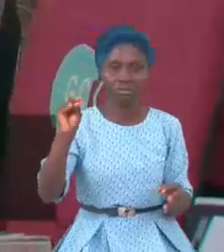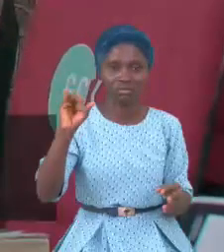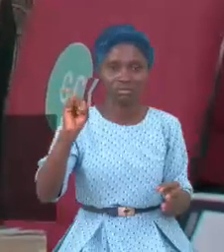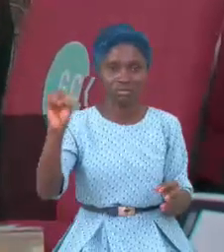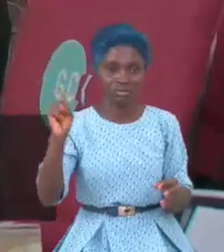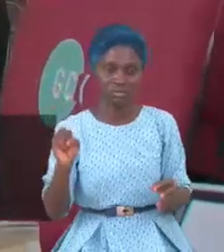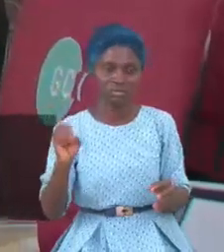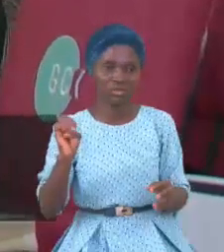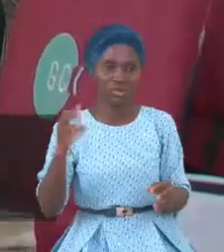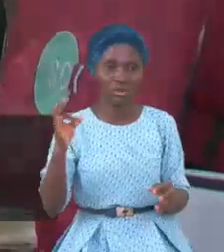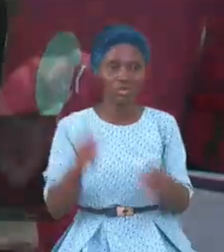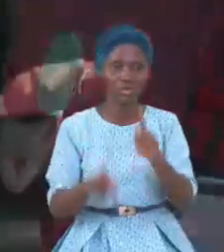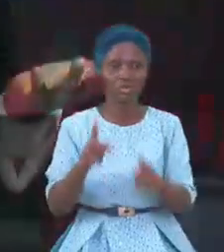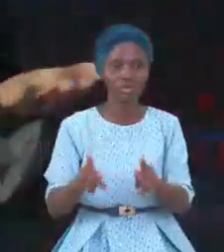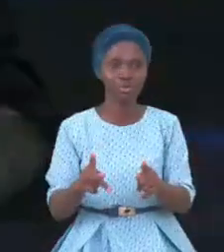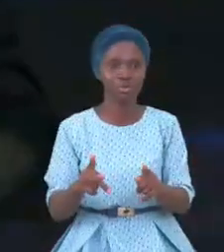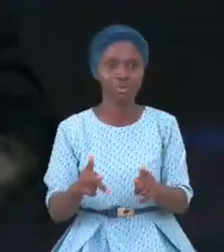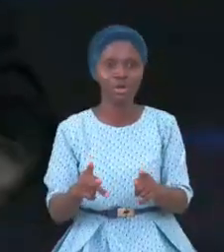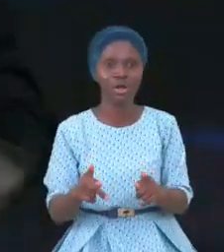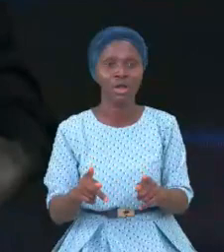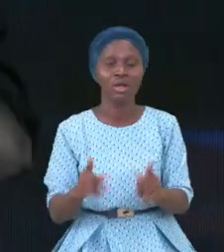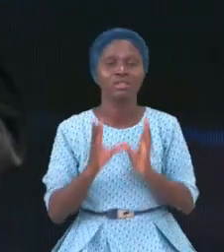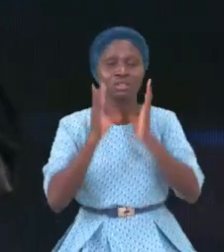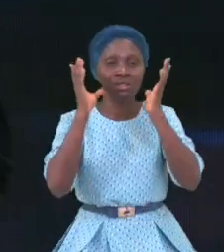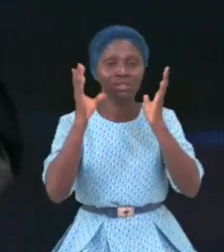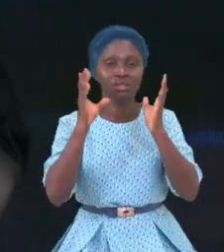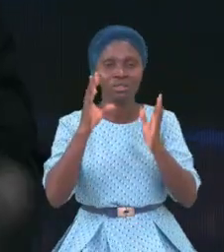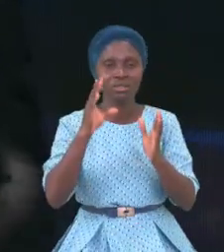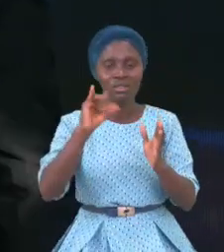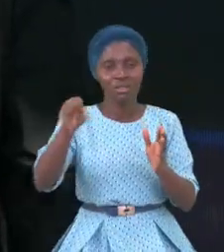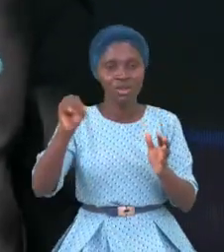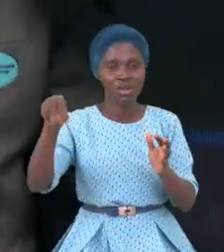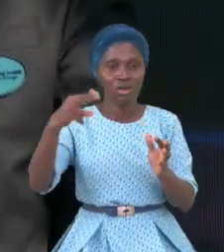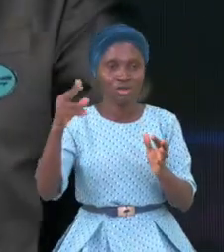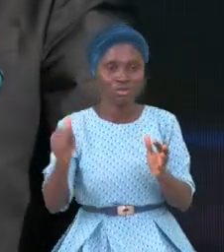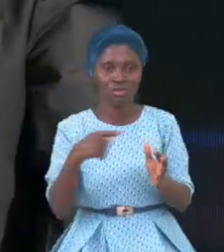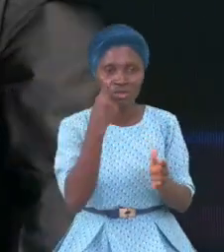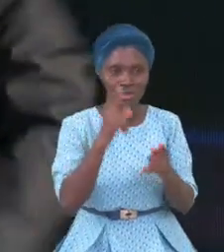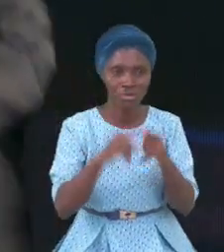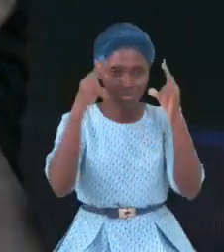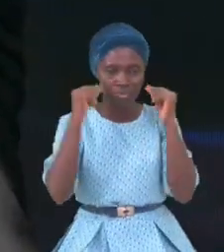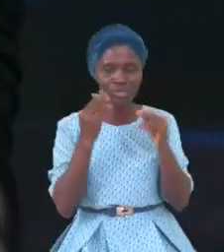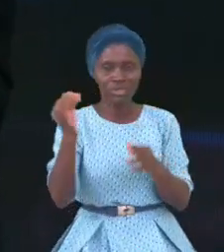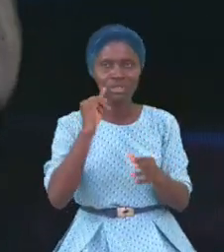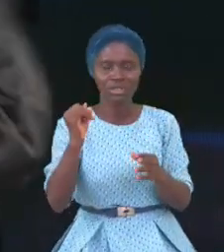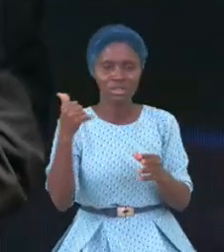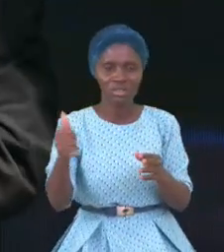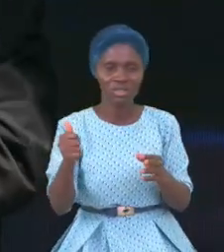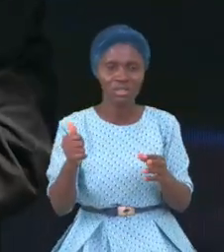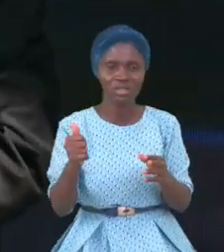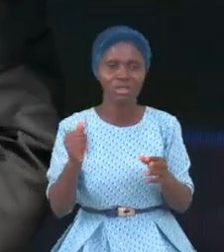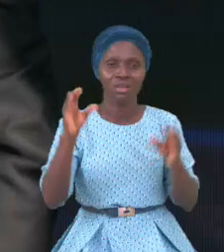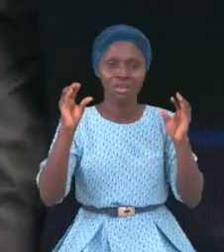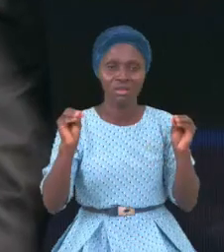unto Moses, there is a noise of war in the camp. That shows Joshua had not been in the